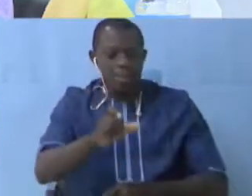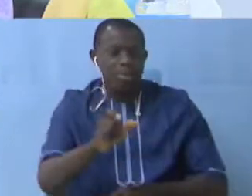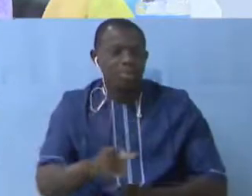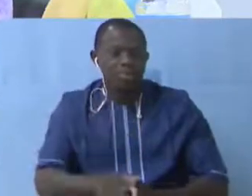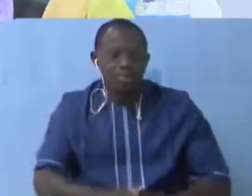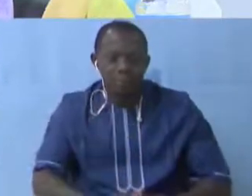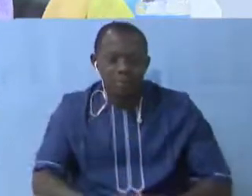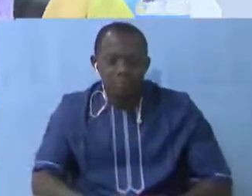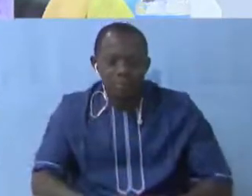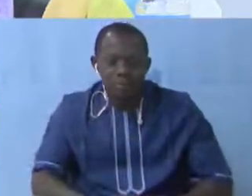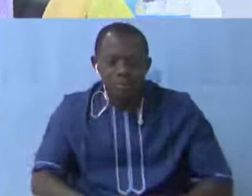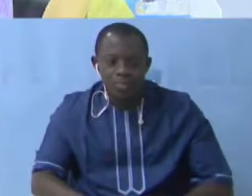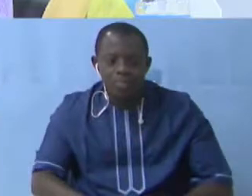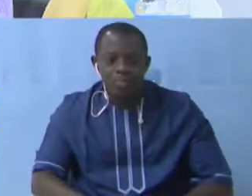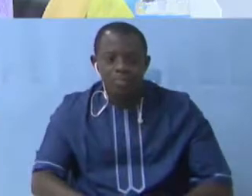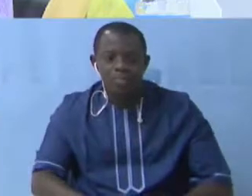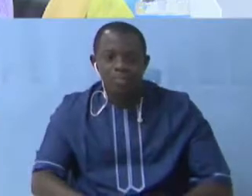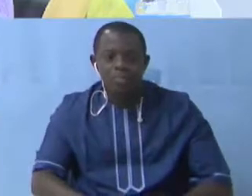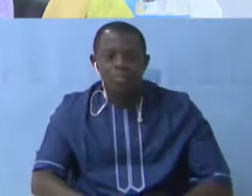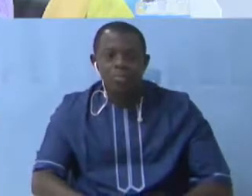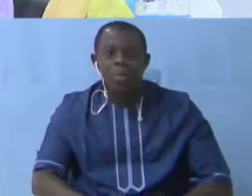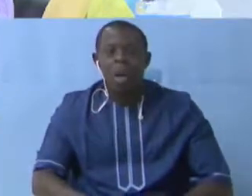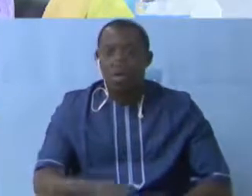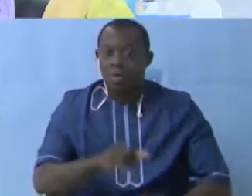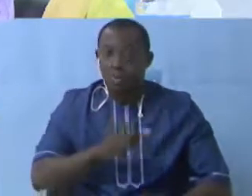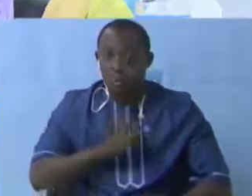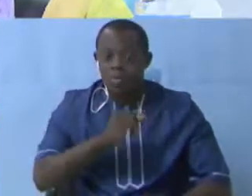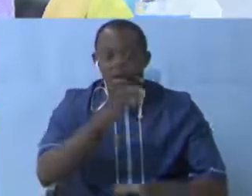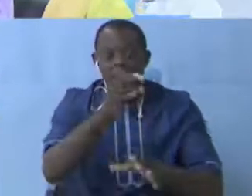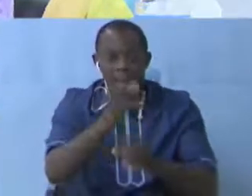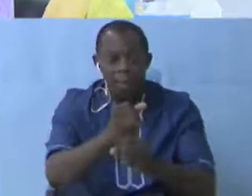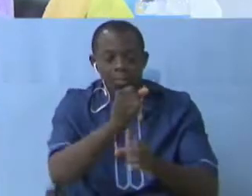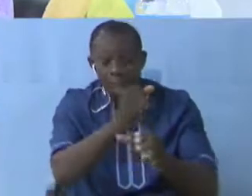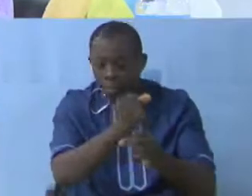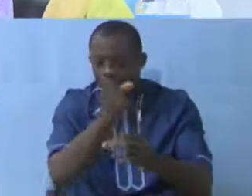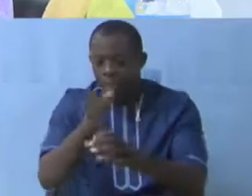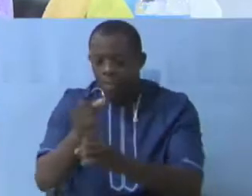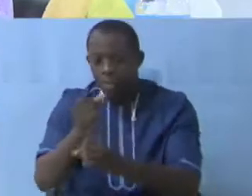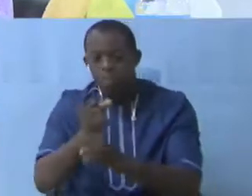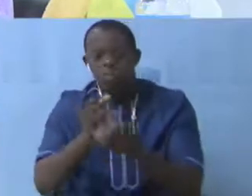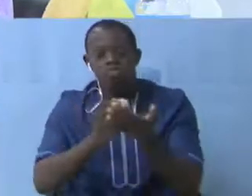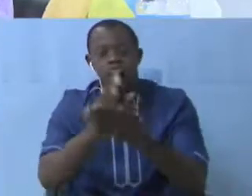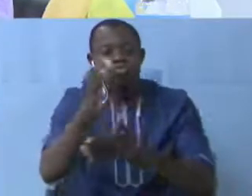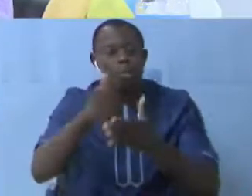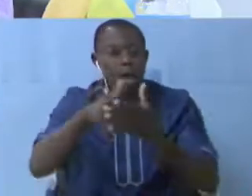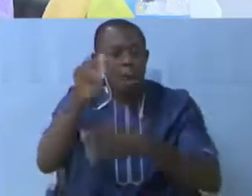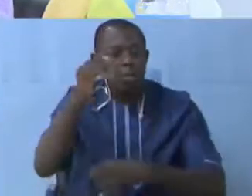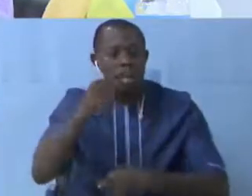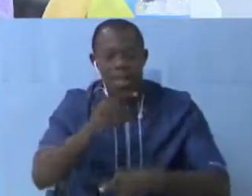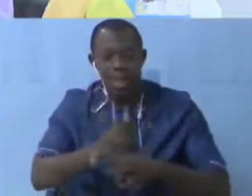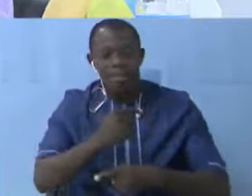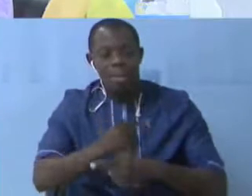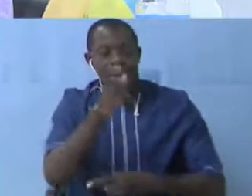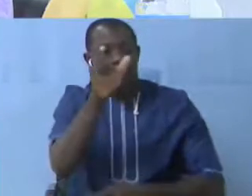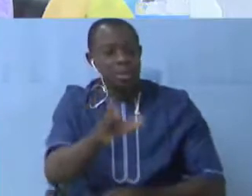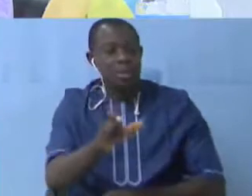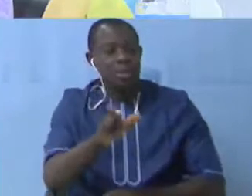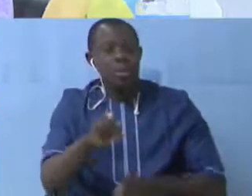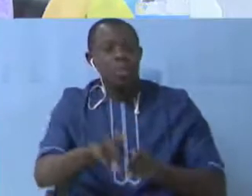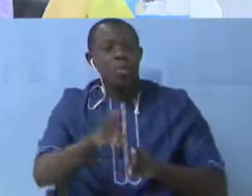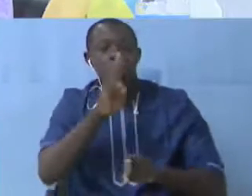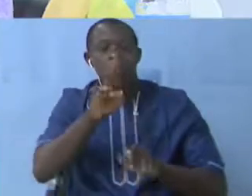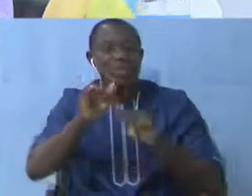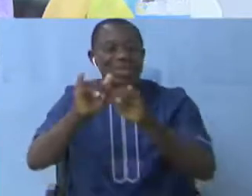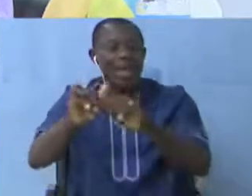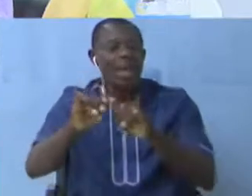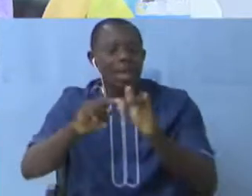bëri. Really assisted throughout the Gambians in their center in